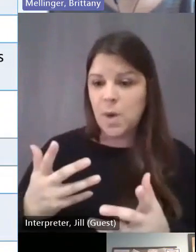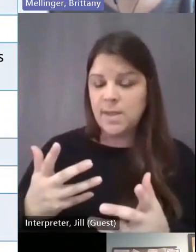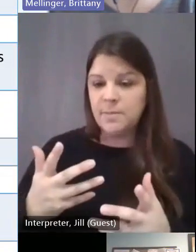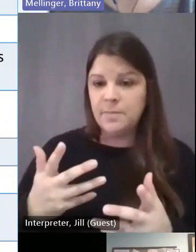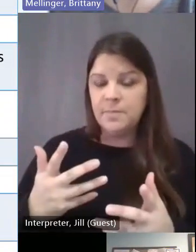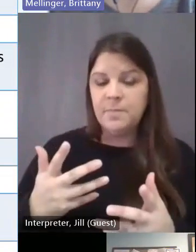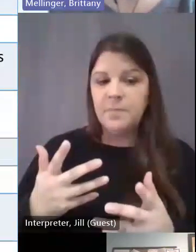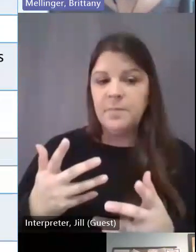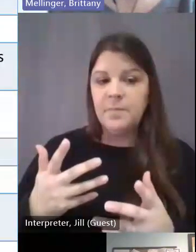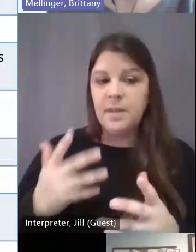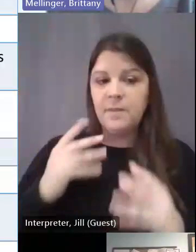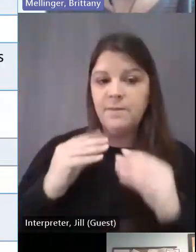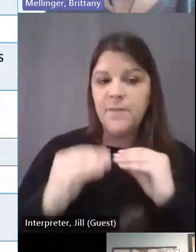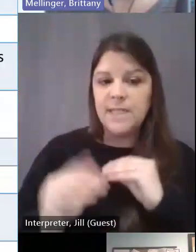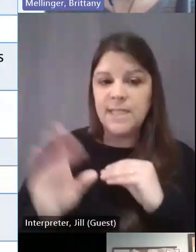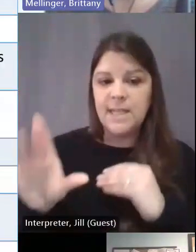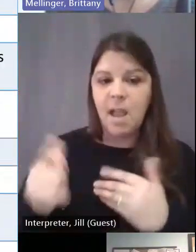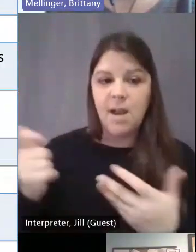mitigating any